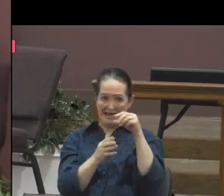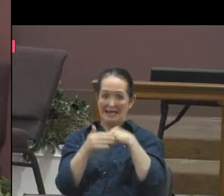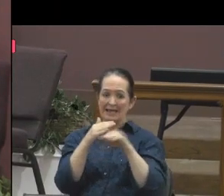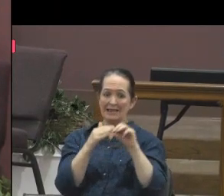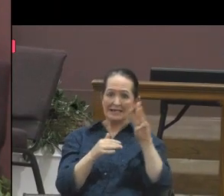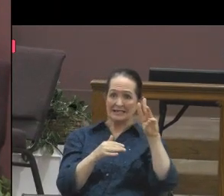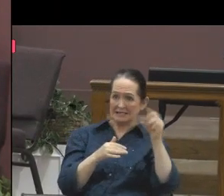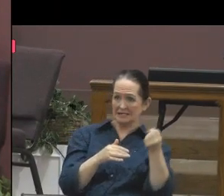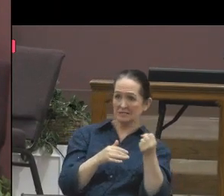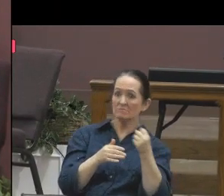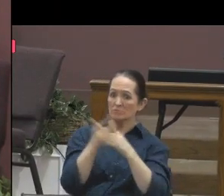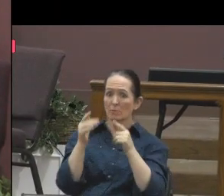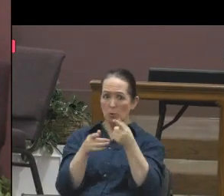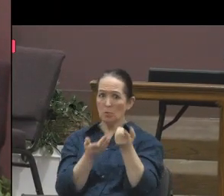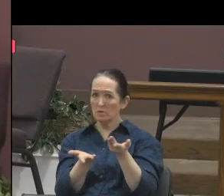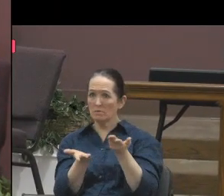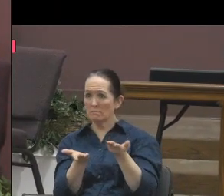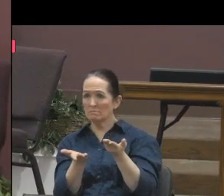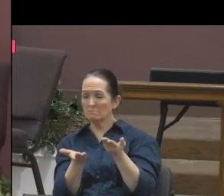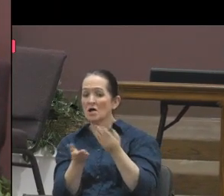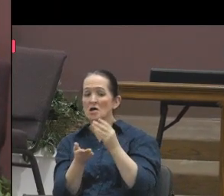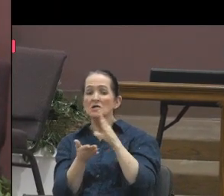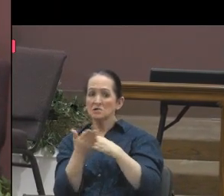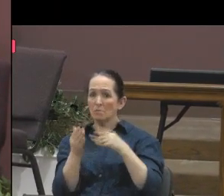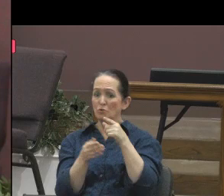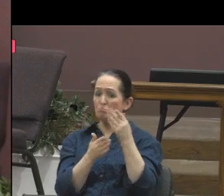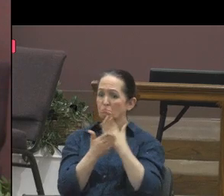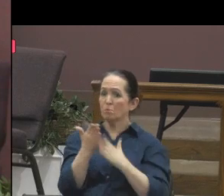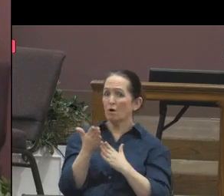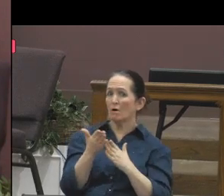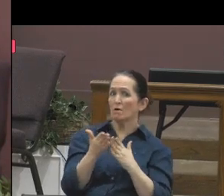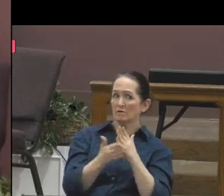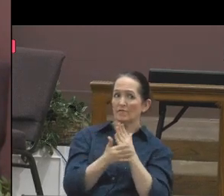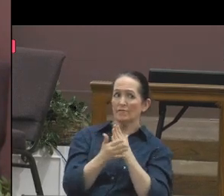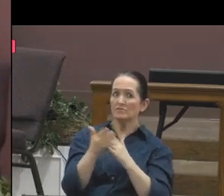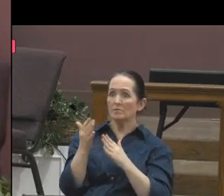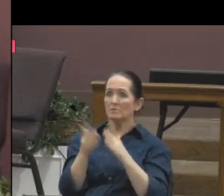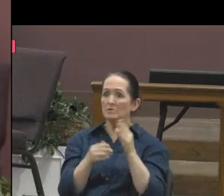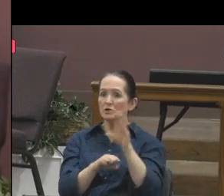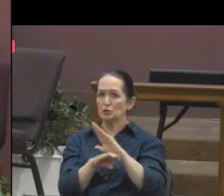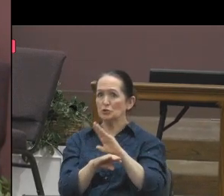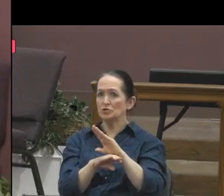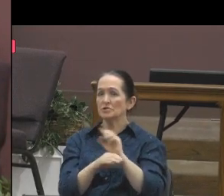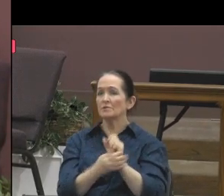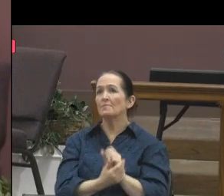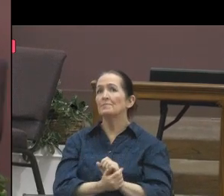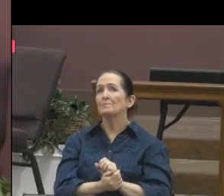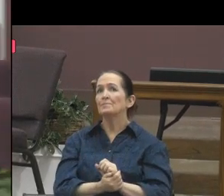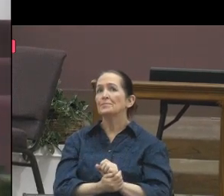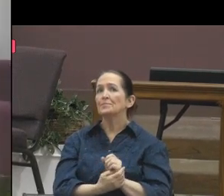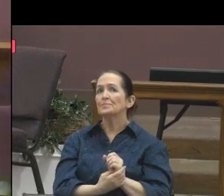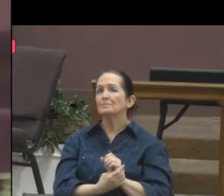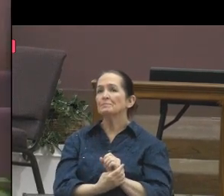you were here. Some of you were a part of some of these churches. And